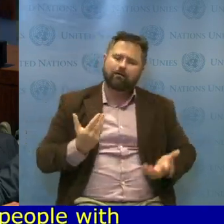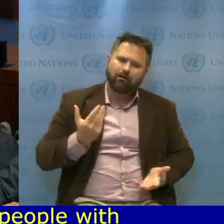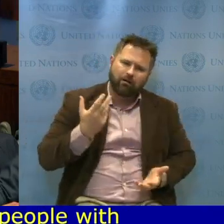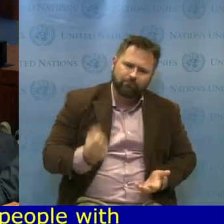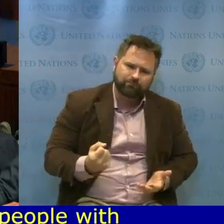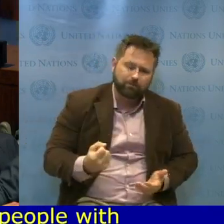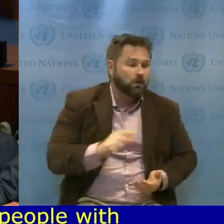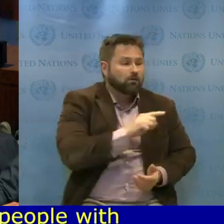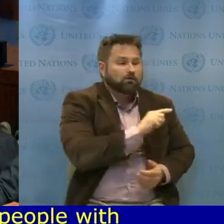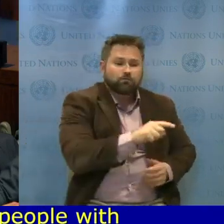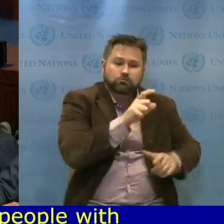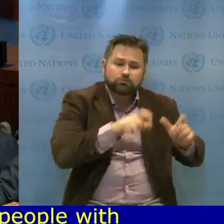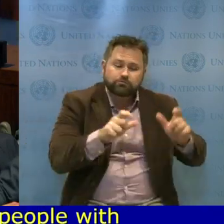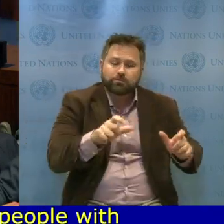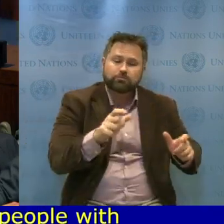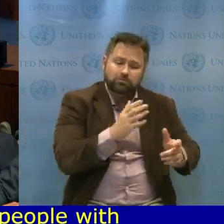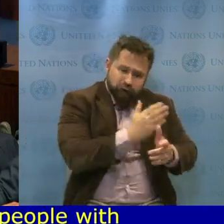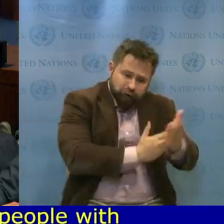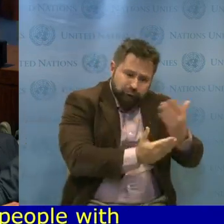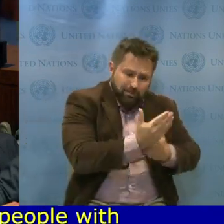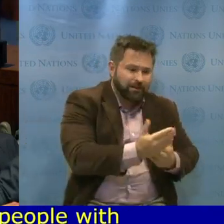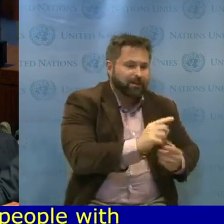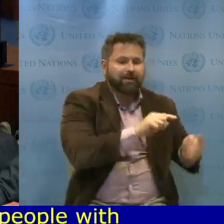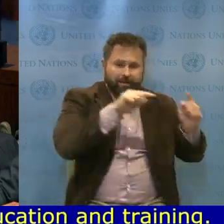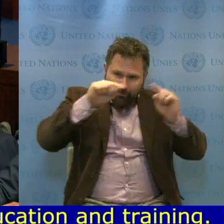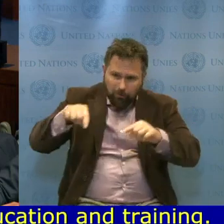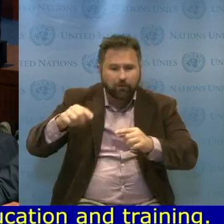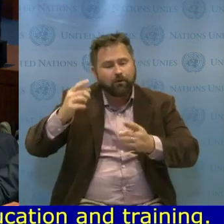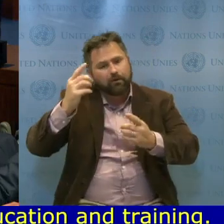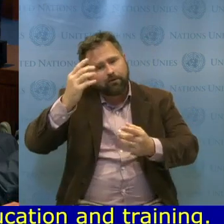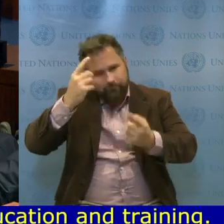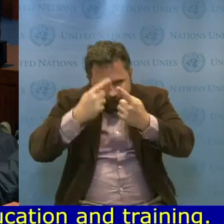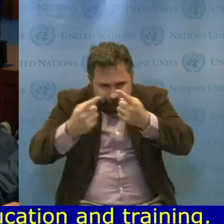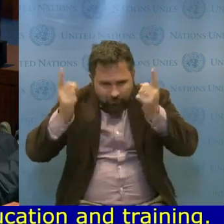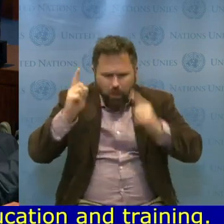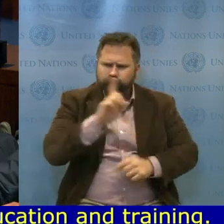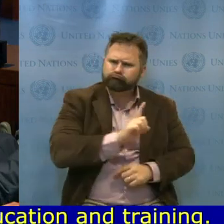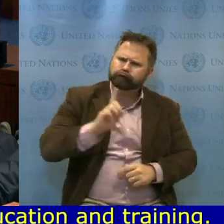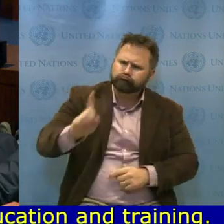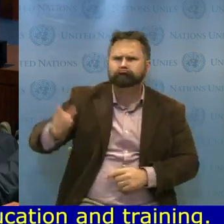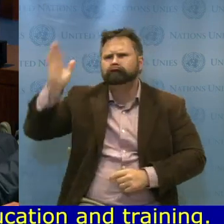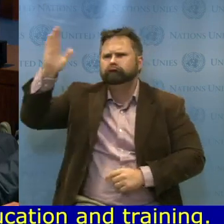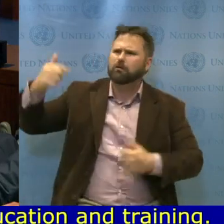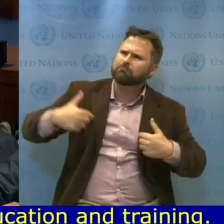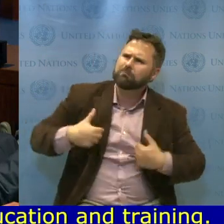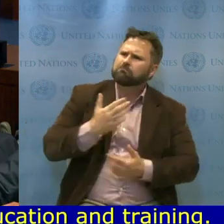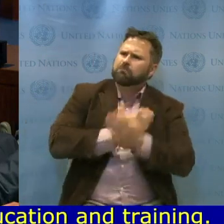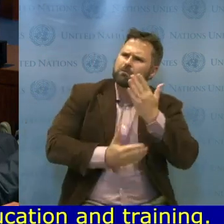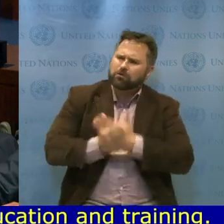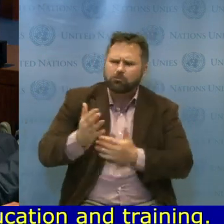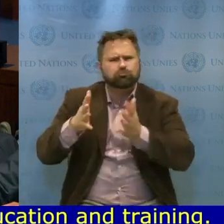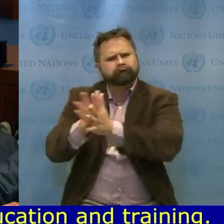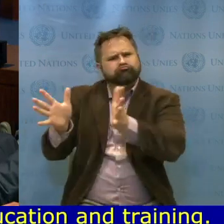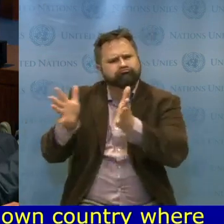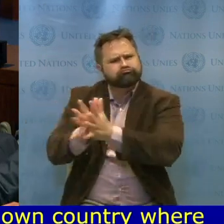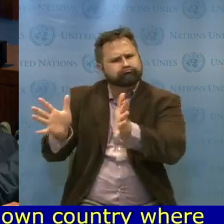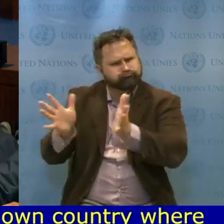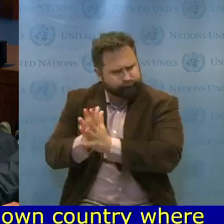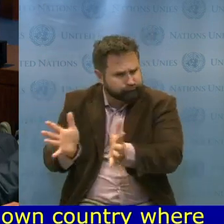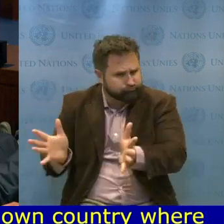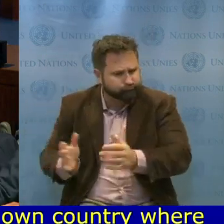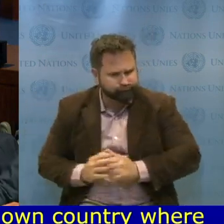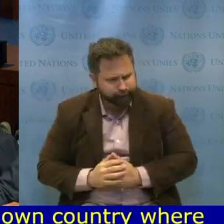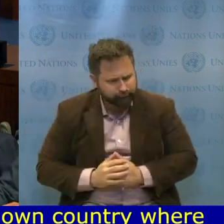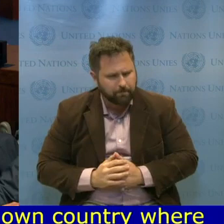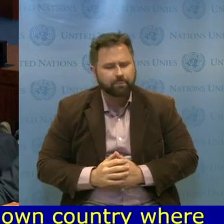go into our third level colleges and deal and talk about the disability and expand the training of staff. We also